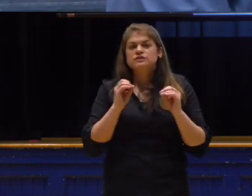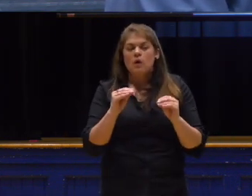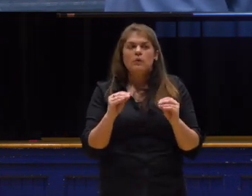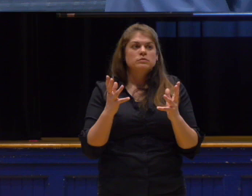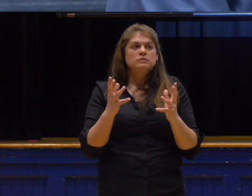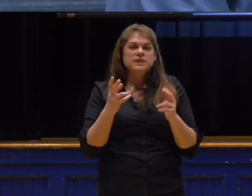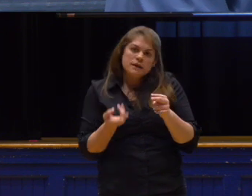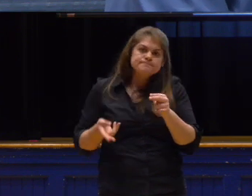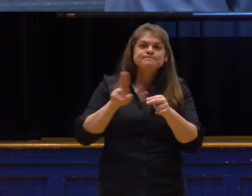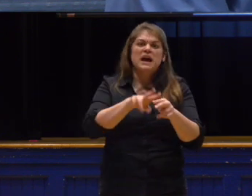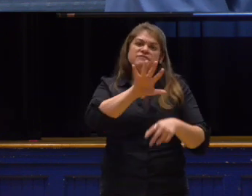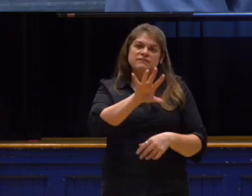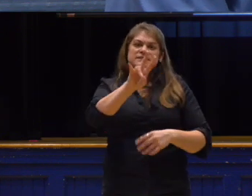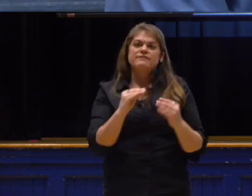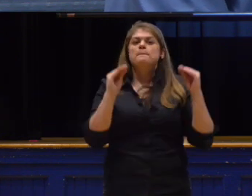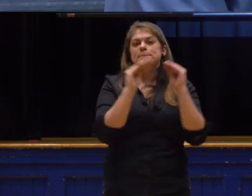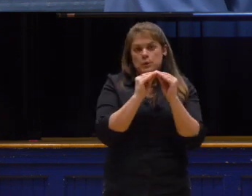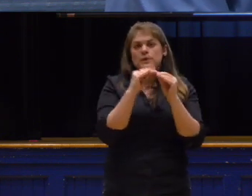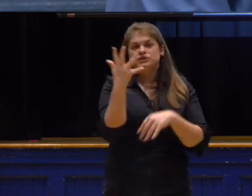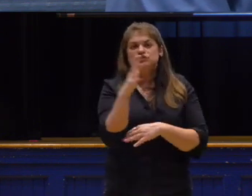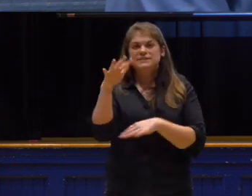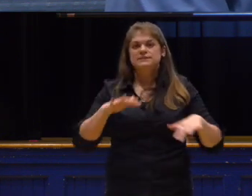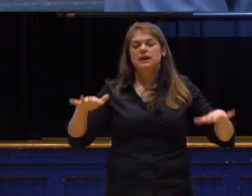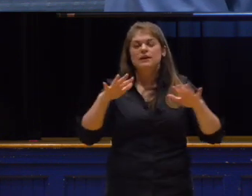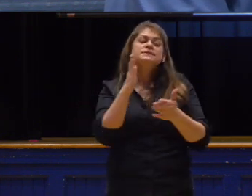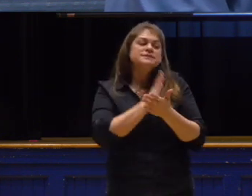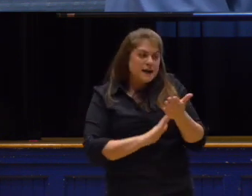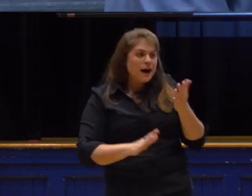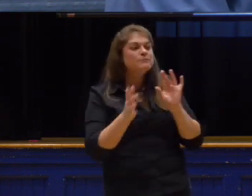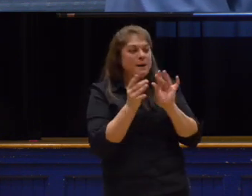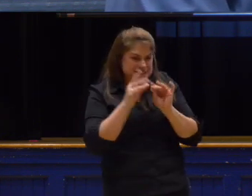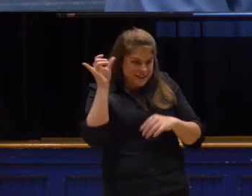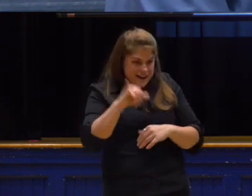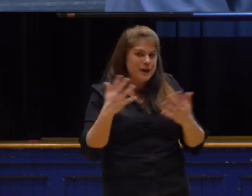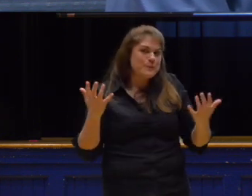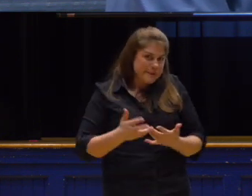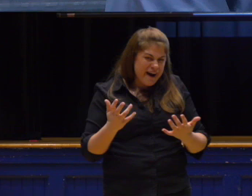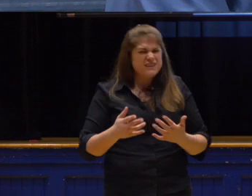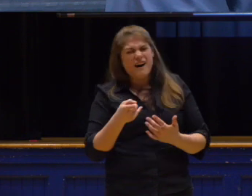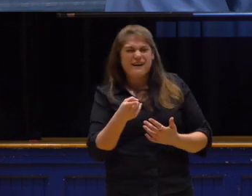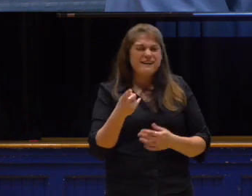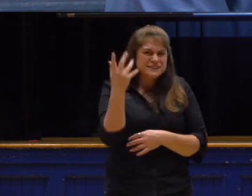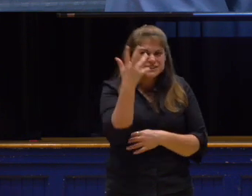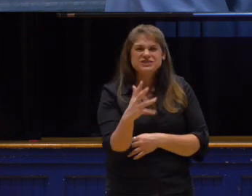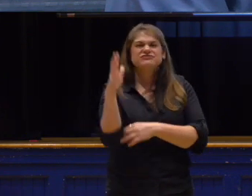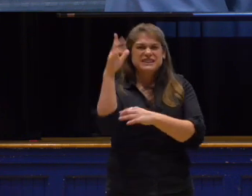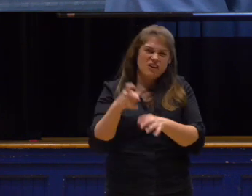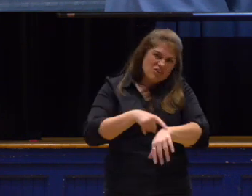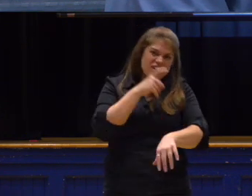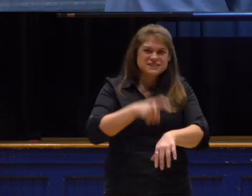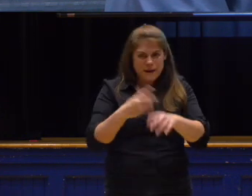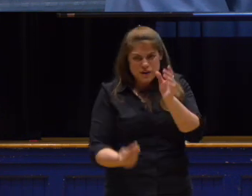yielding 57 more trees. Now, some of the comments are, well, those trees take a while to grow. Yeah, they